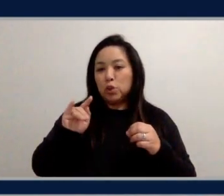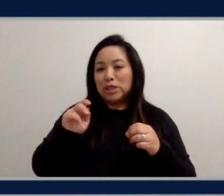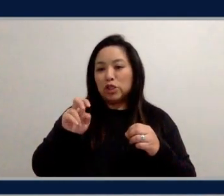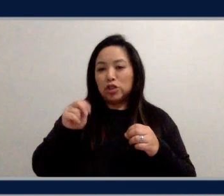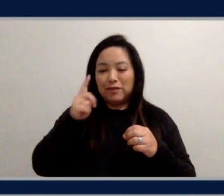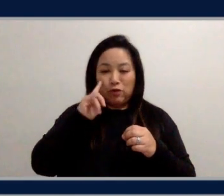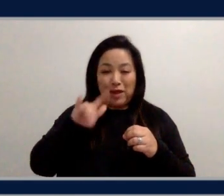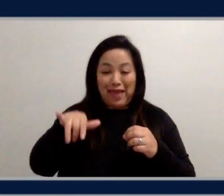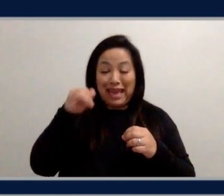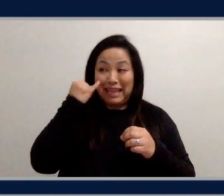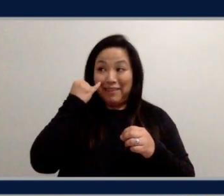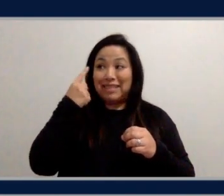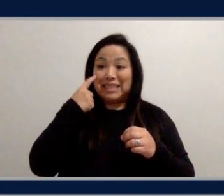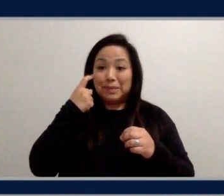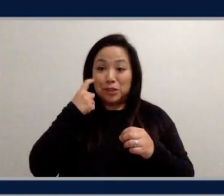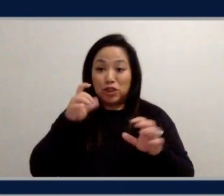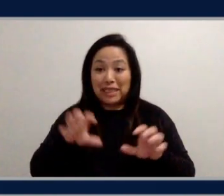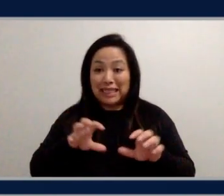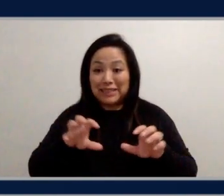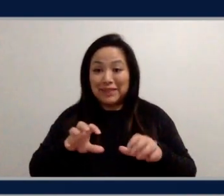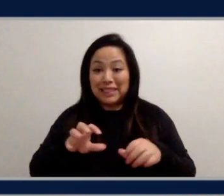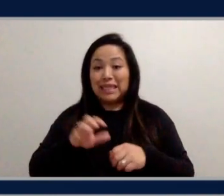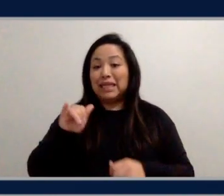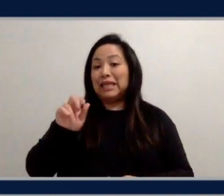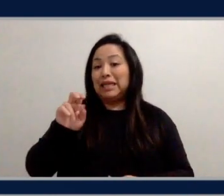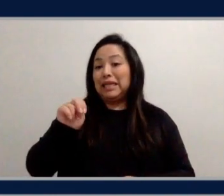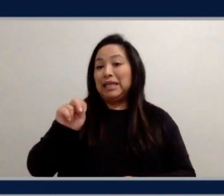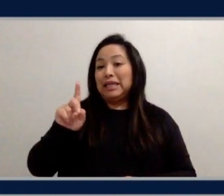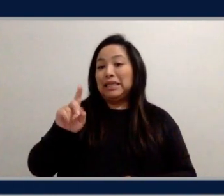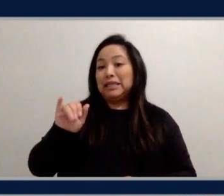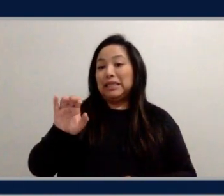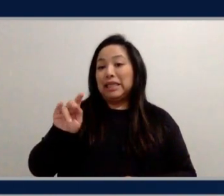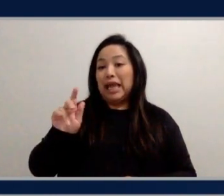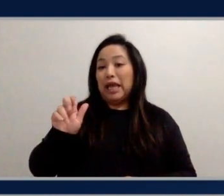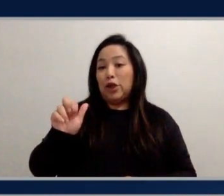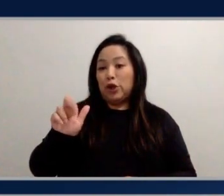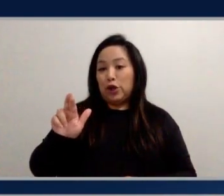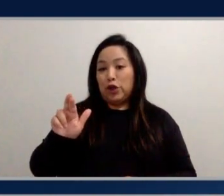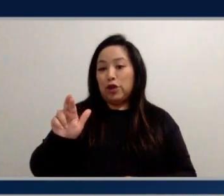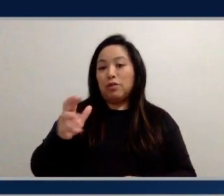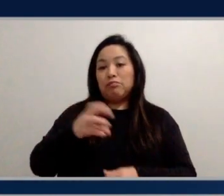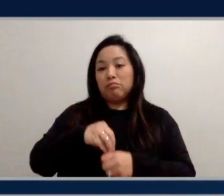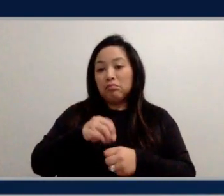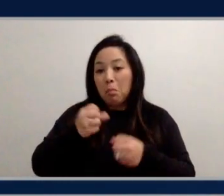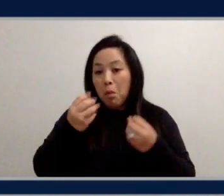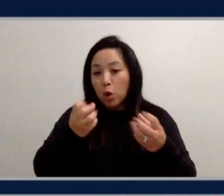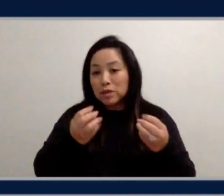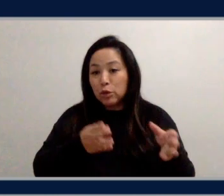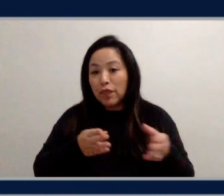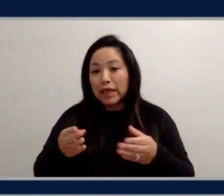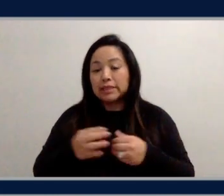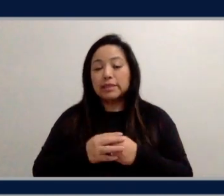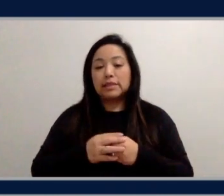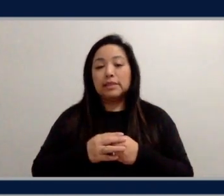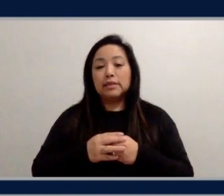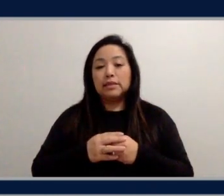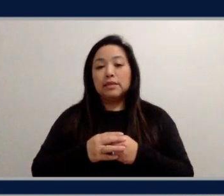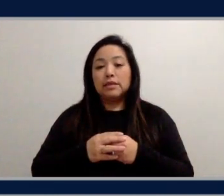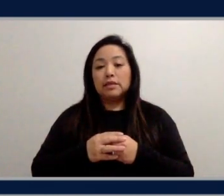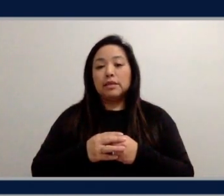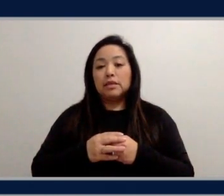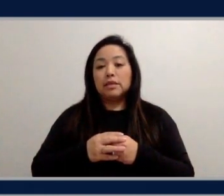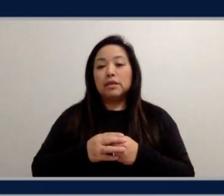activity is the indicator section. And it can be a combination of multiple things. It can be like classic indicators